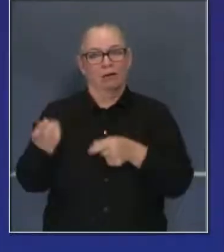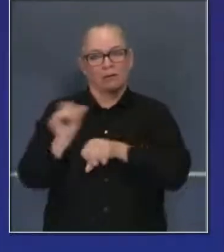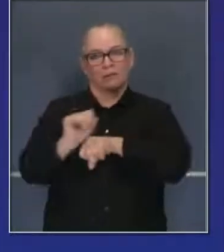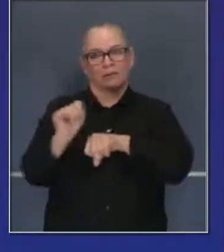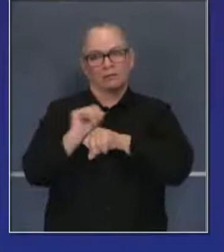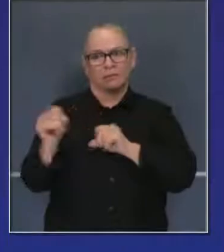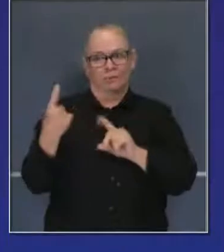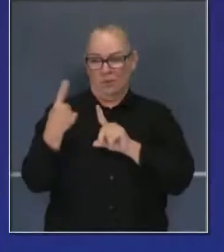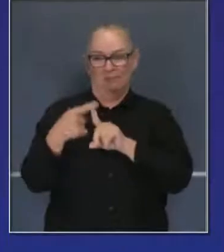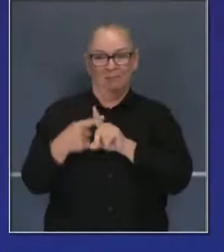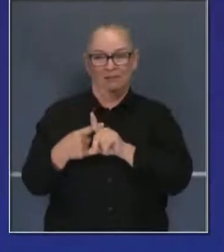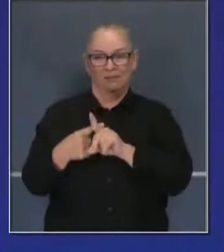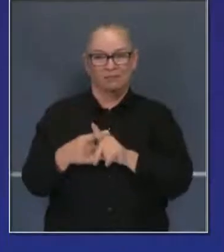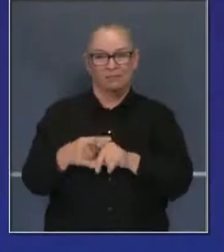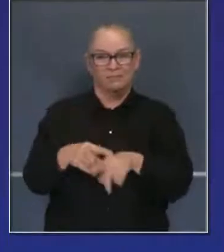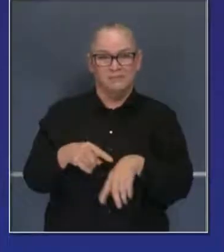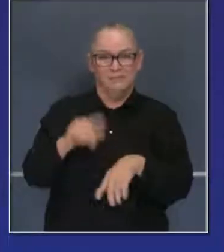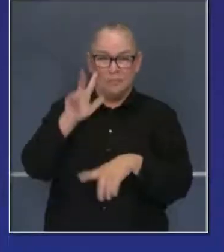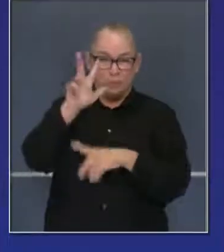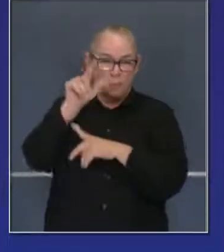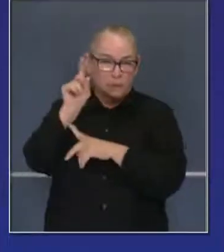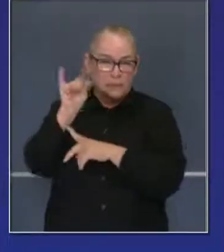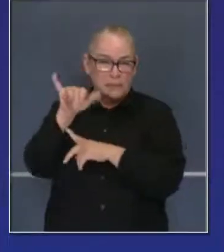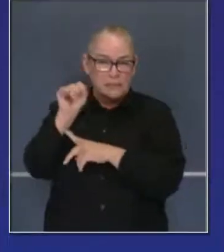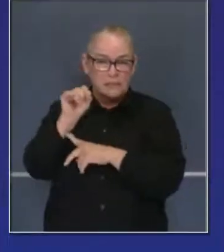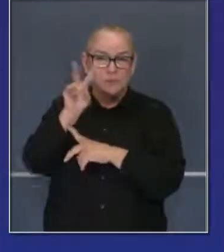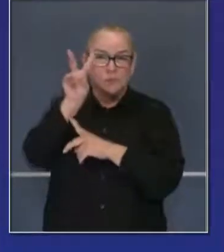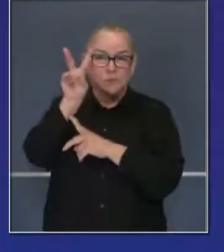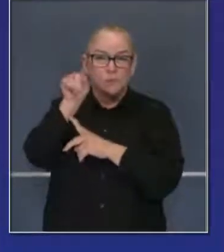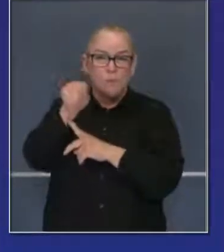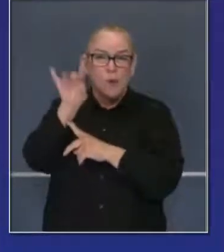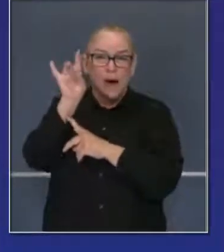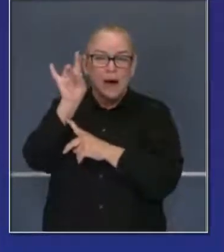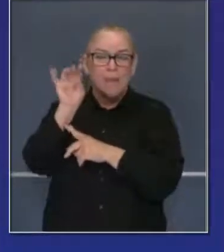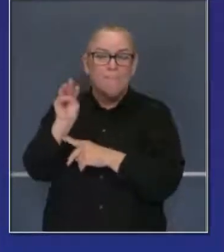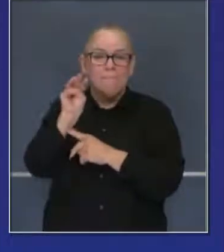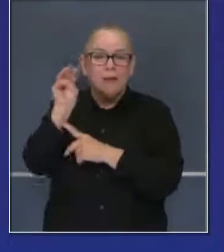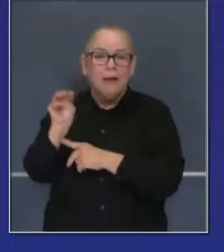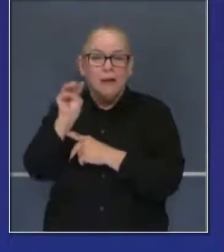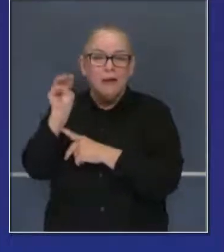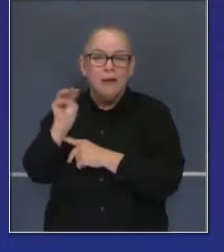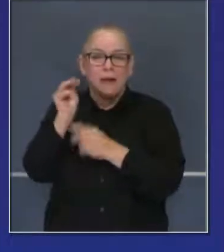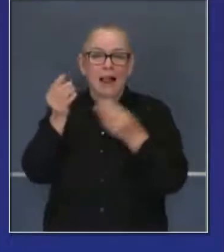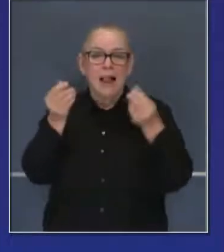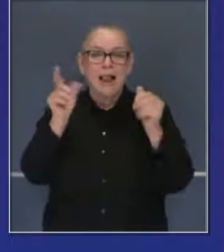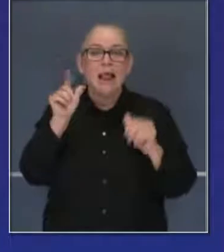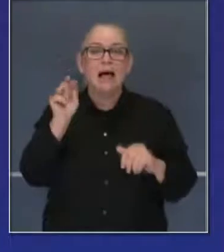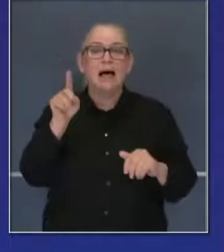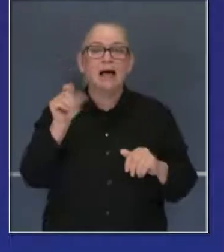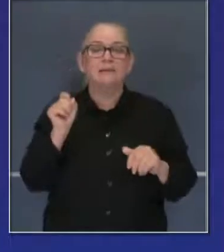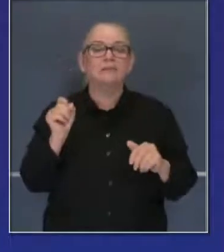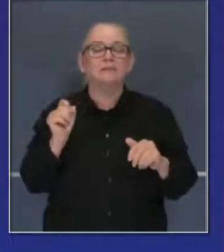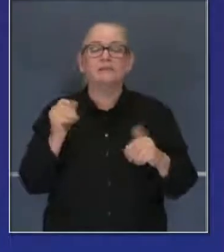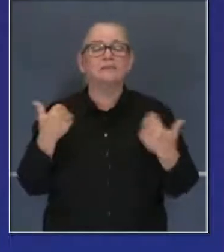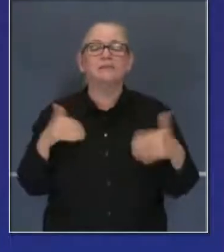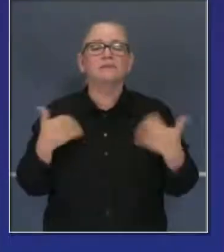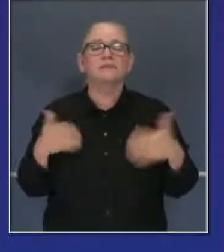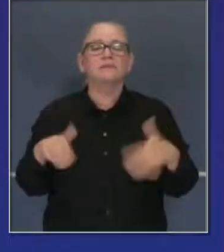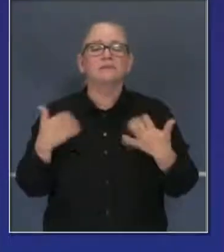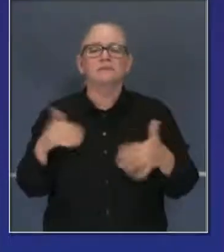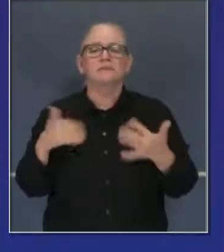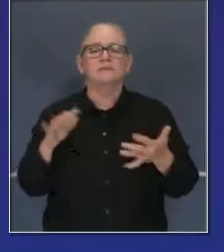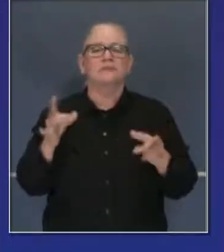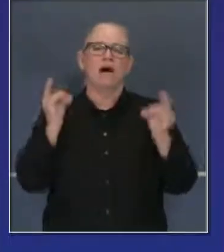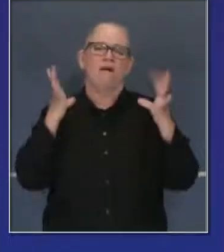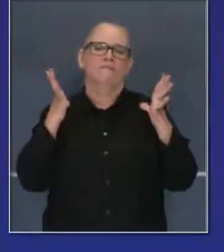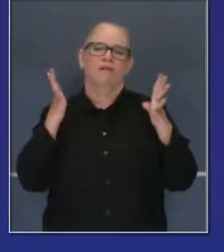the last 31 days or so 2.8 million acres and have had a tragic loss